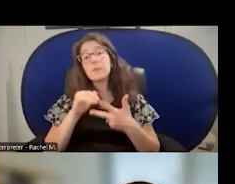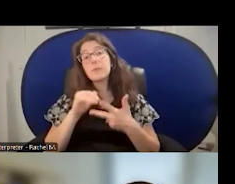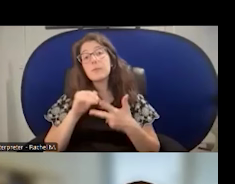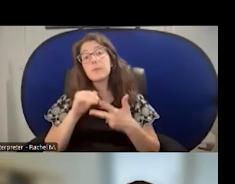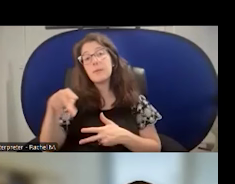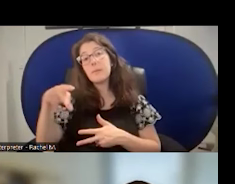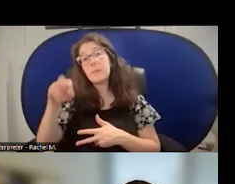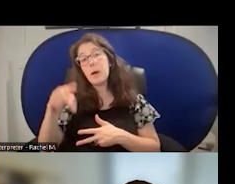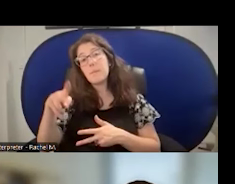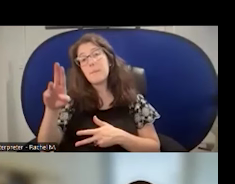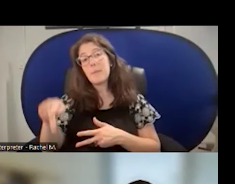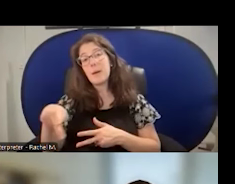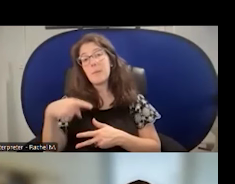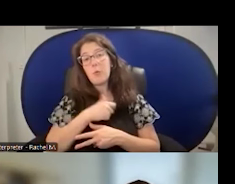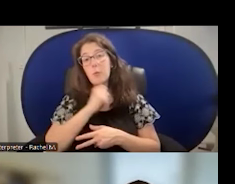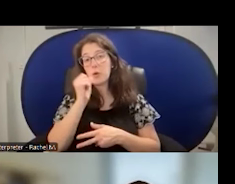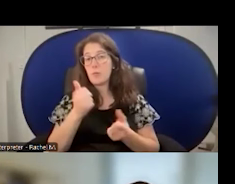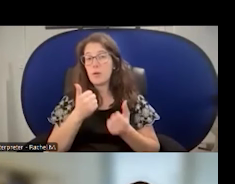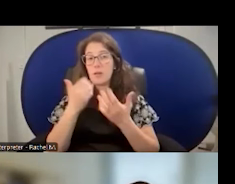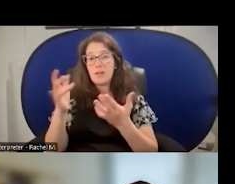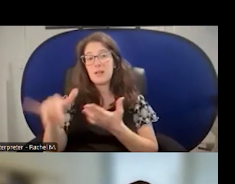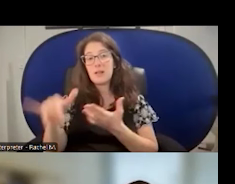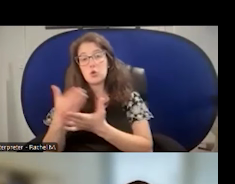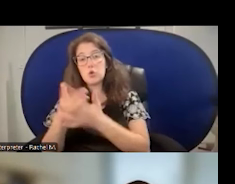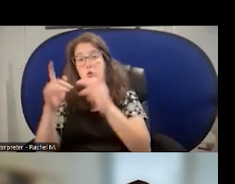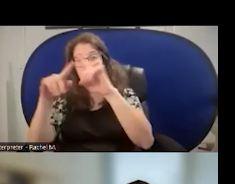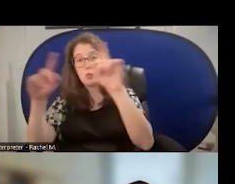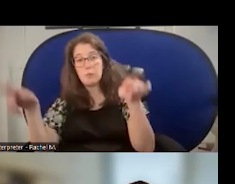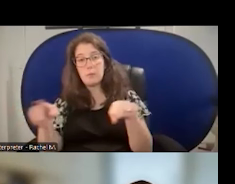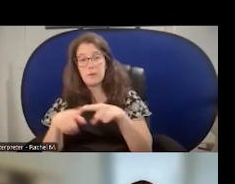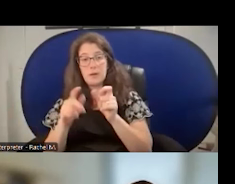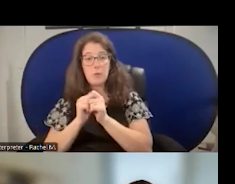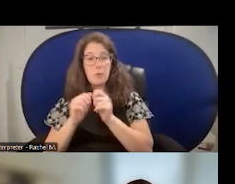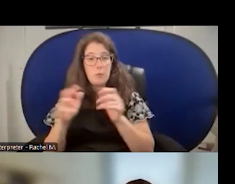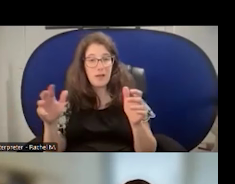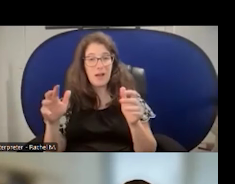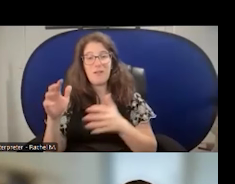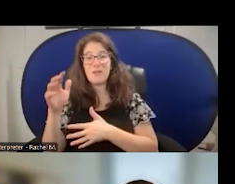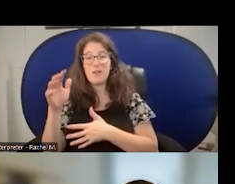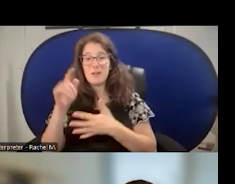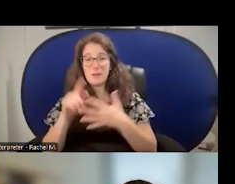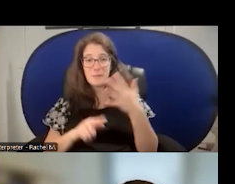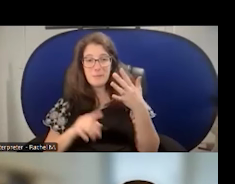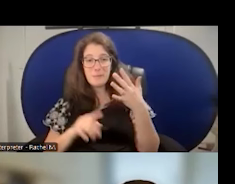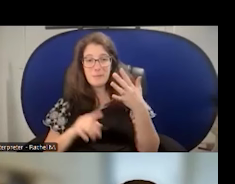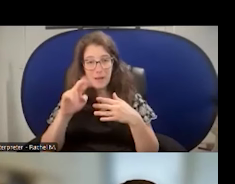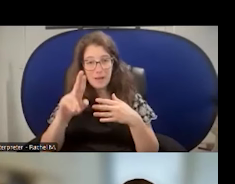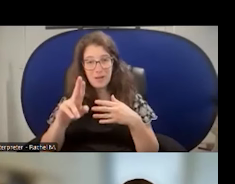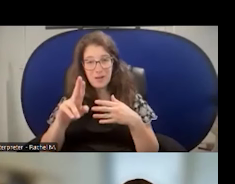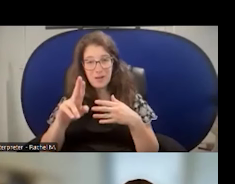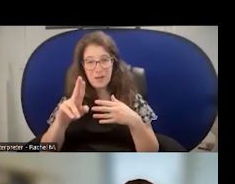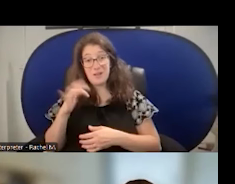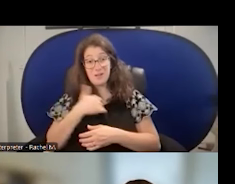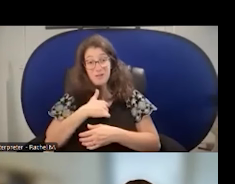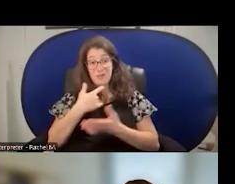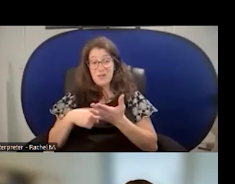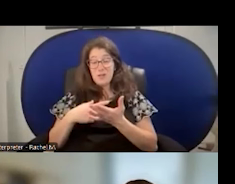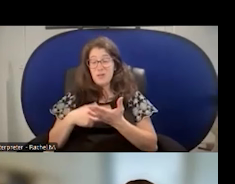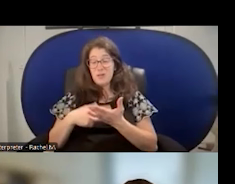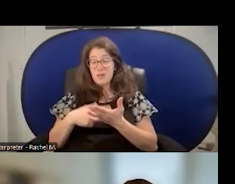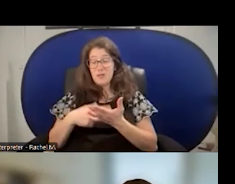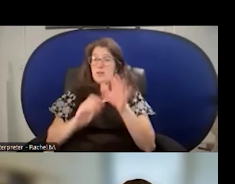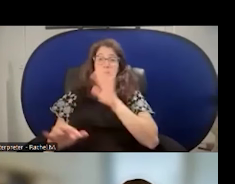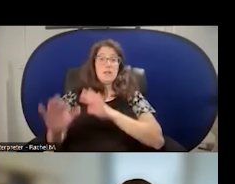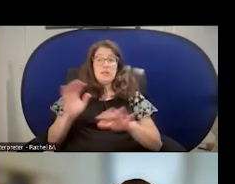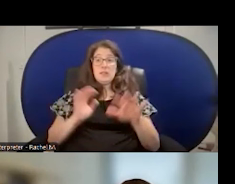recommend that. I mean, that's going to open in a new window without menus. And it's probably, if we're talking about being disoriented by a screen reader, that's